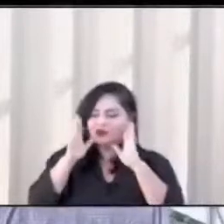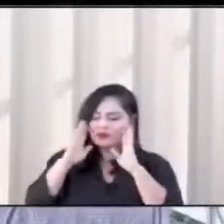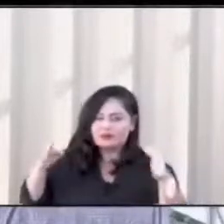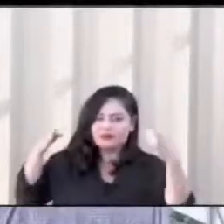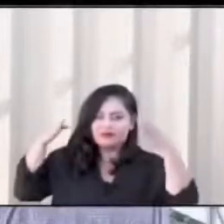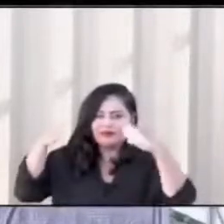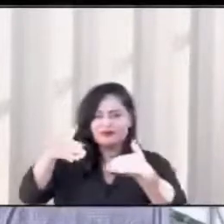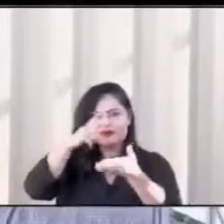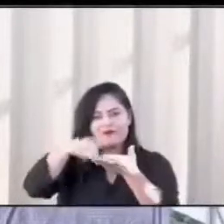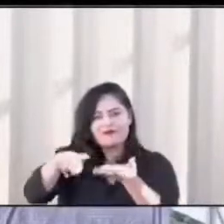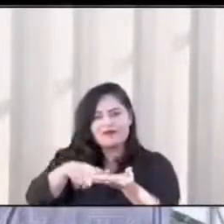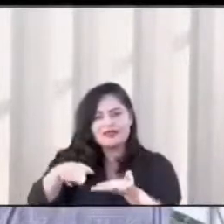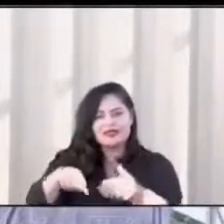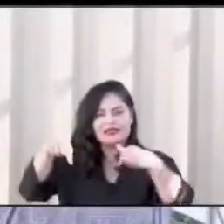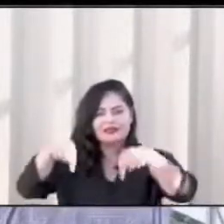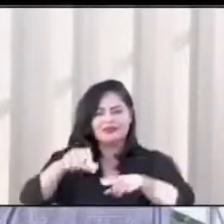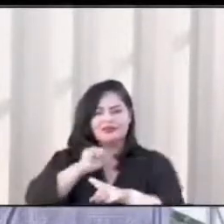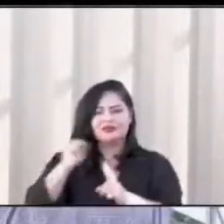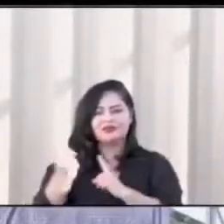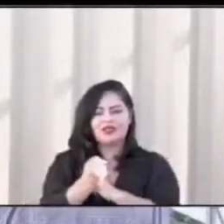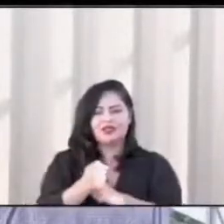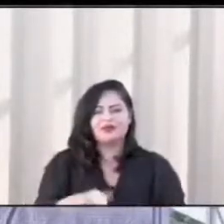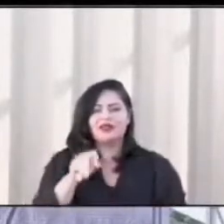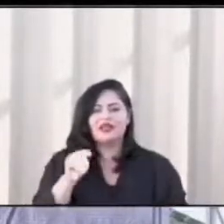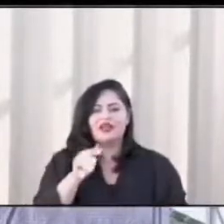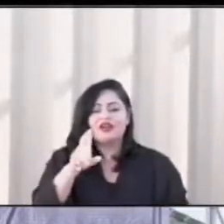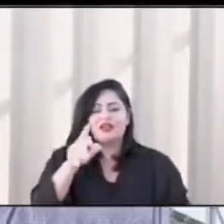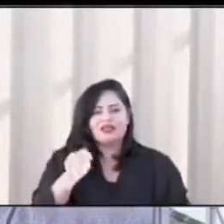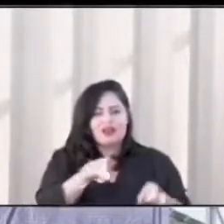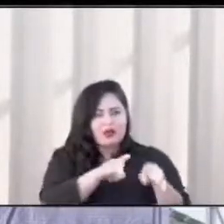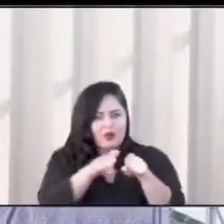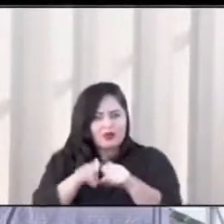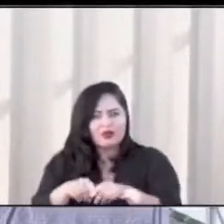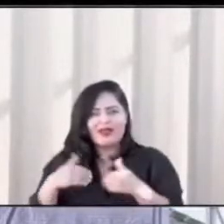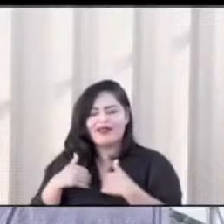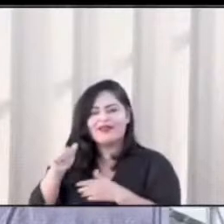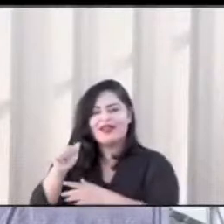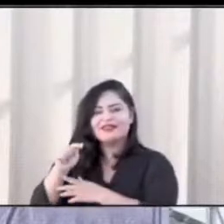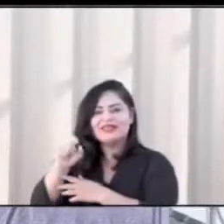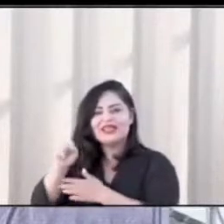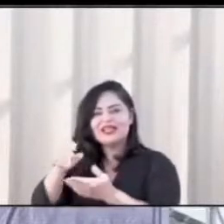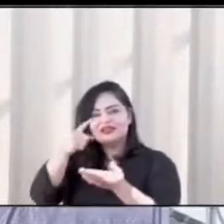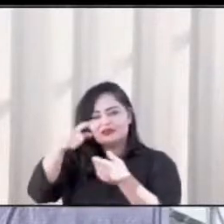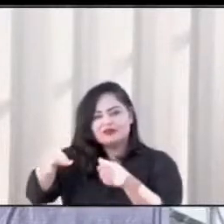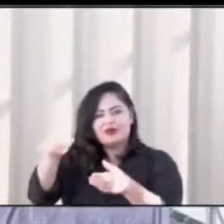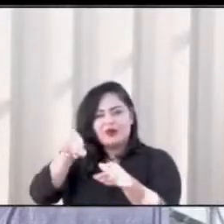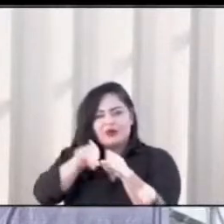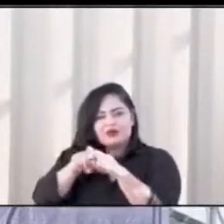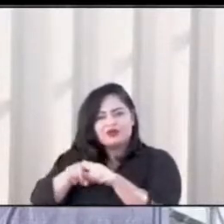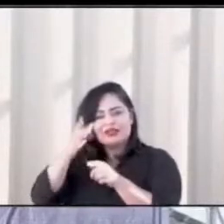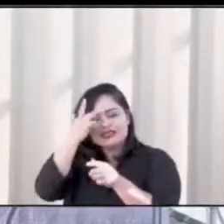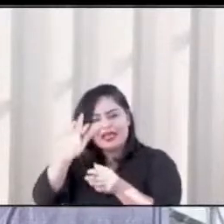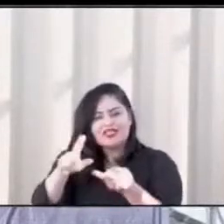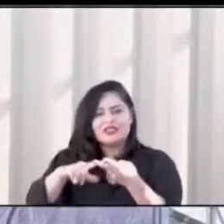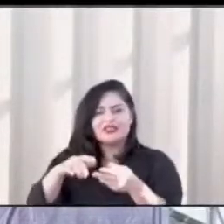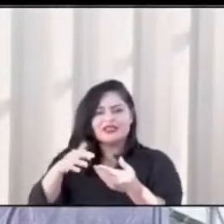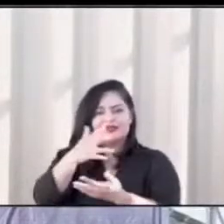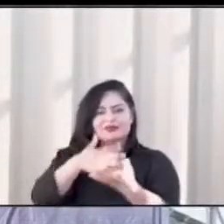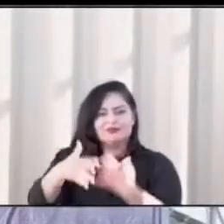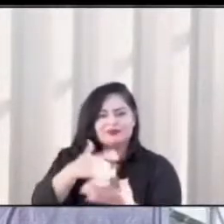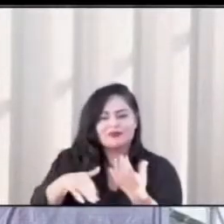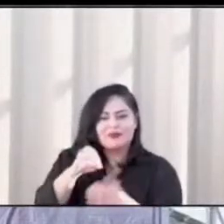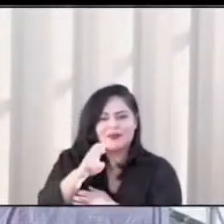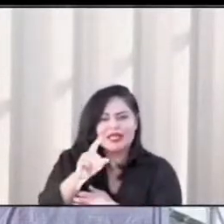investigation. The NRT is also supported by ATF's intelligence research specialists, digital media